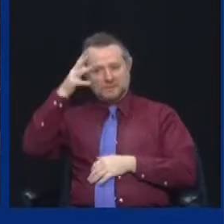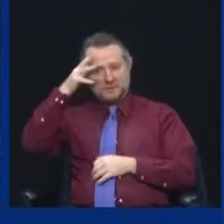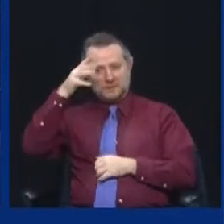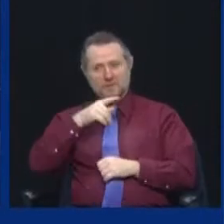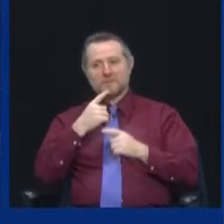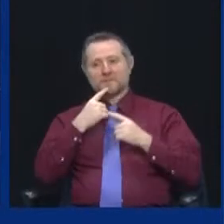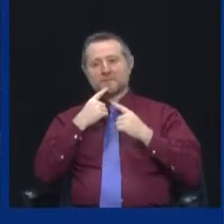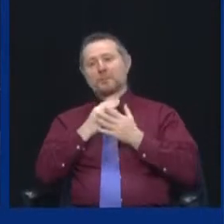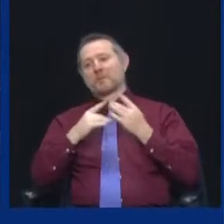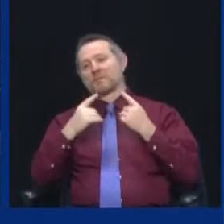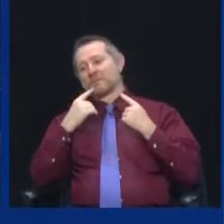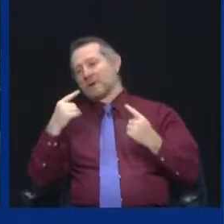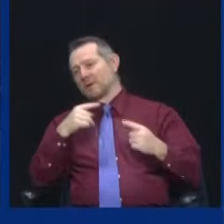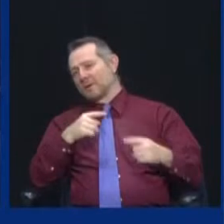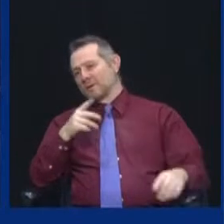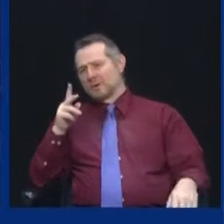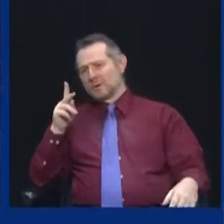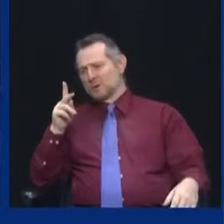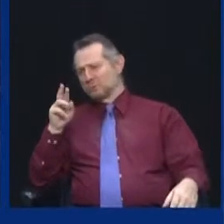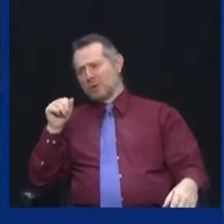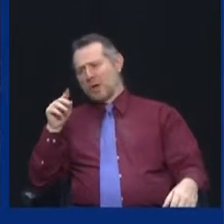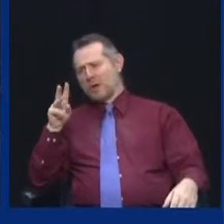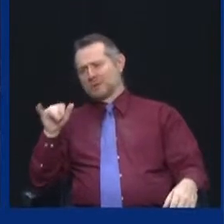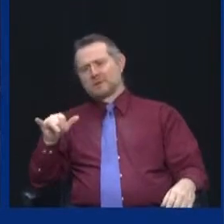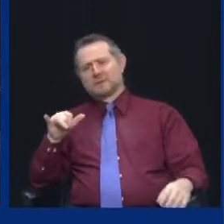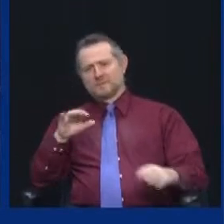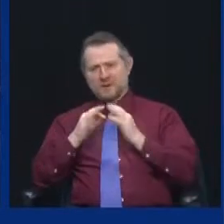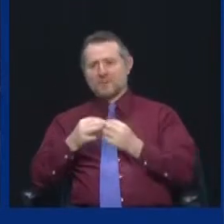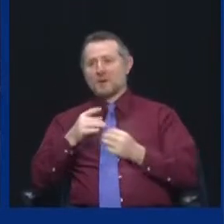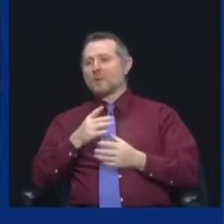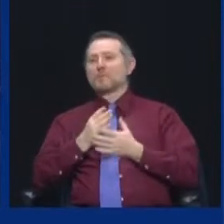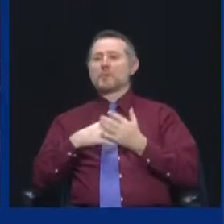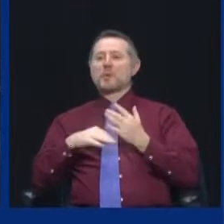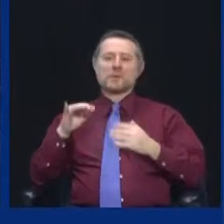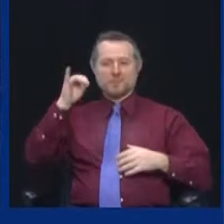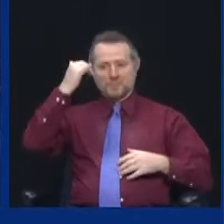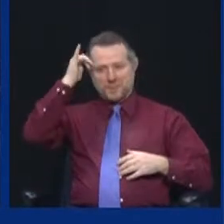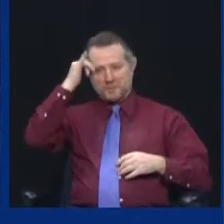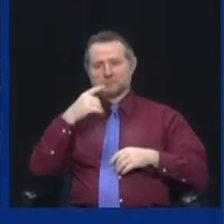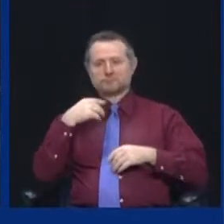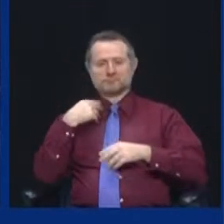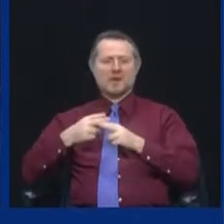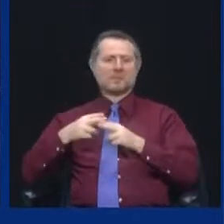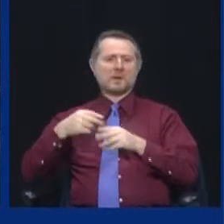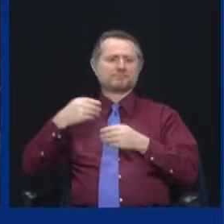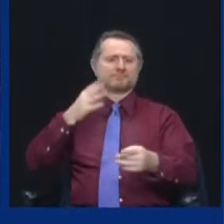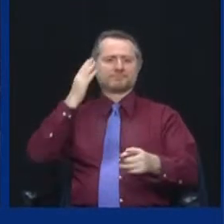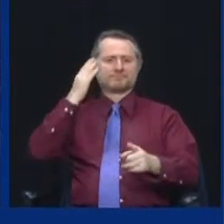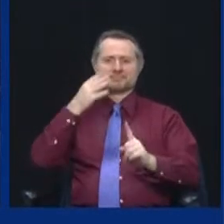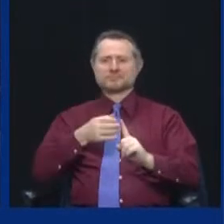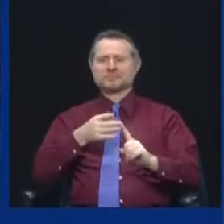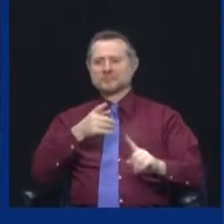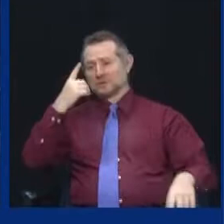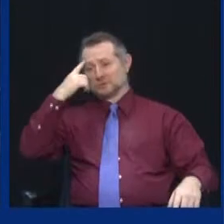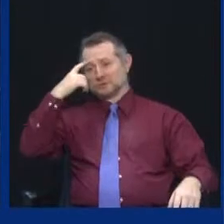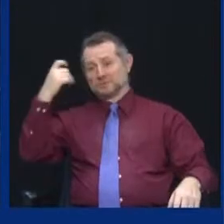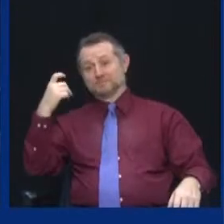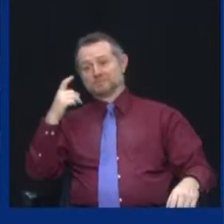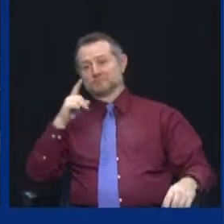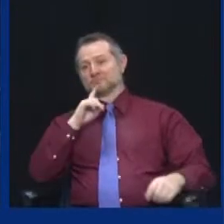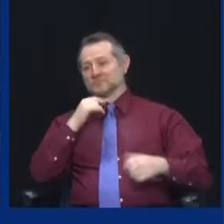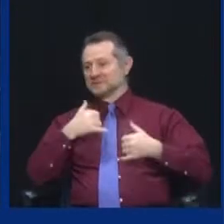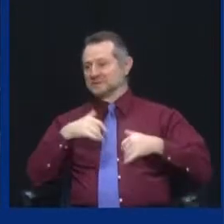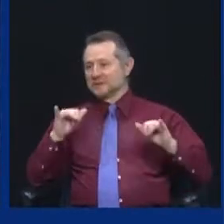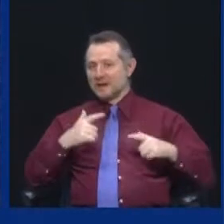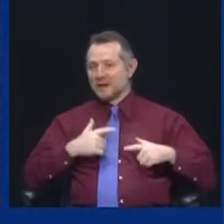family, which has been such a part of the Buffalo legacy. So the dream lives. The